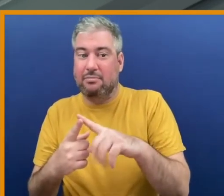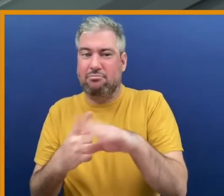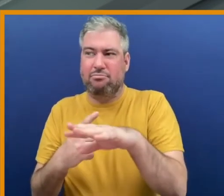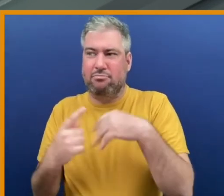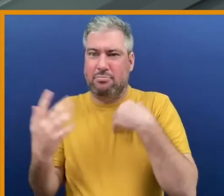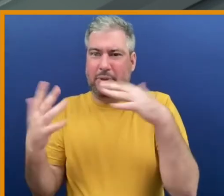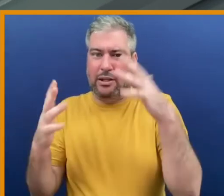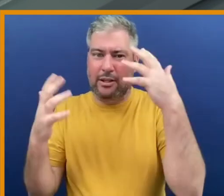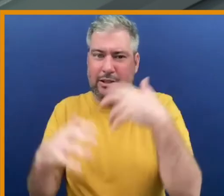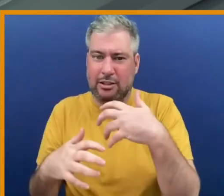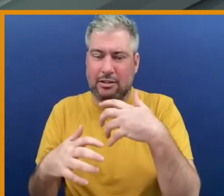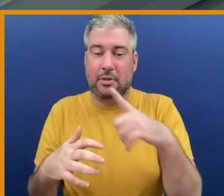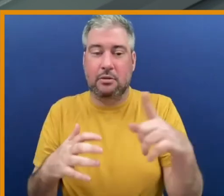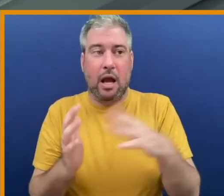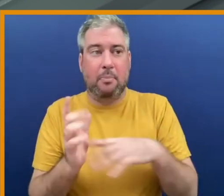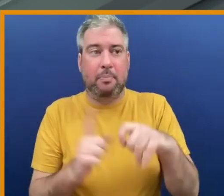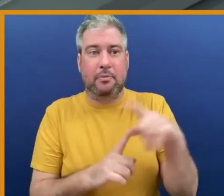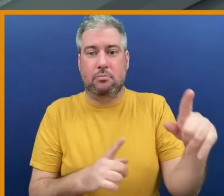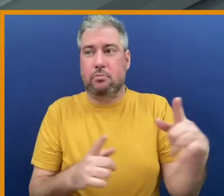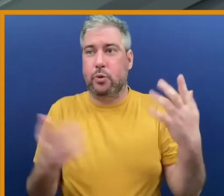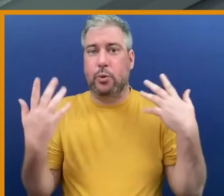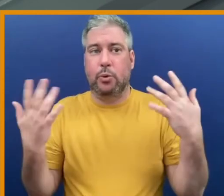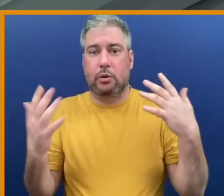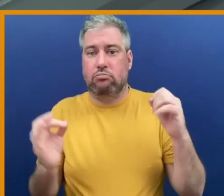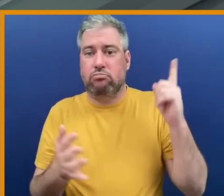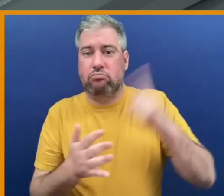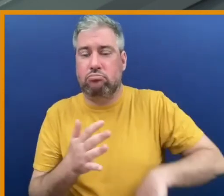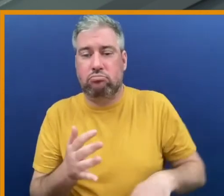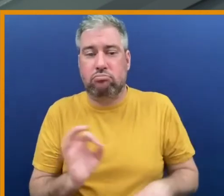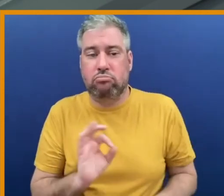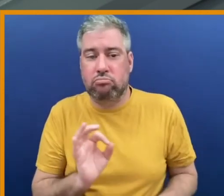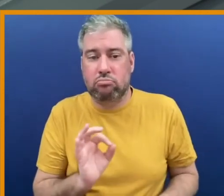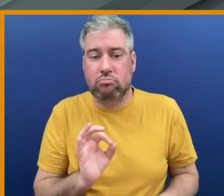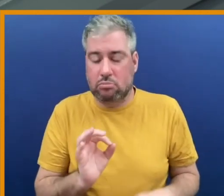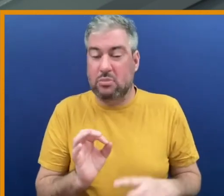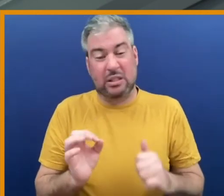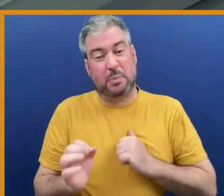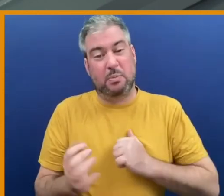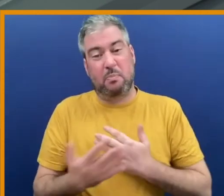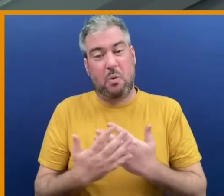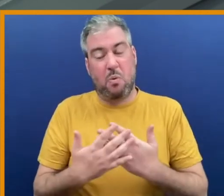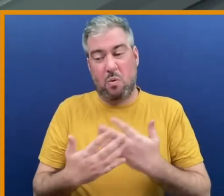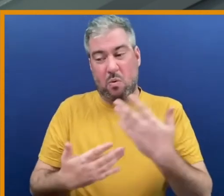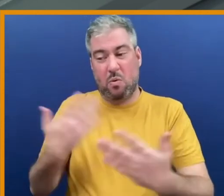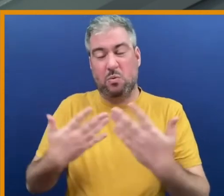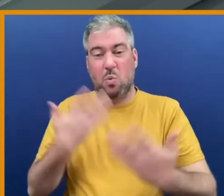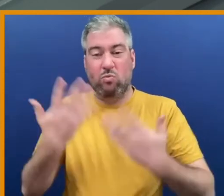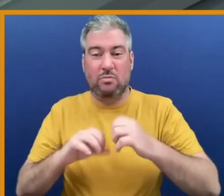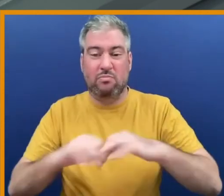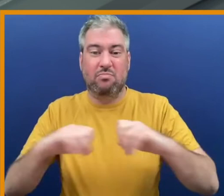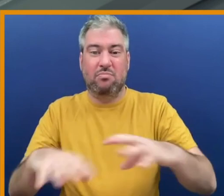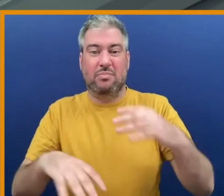be a great number of other sleaze stories still to come, especially surrounding this PPE VIP fast track